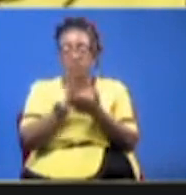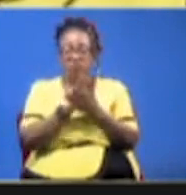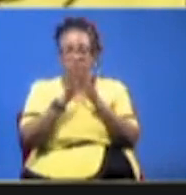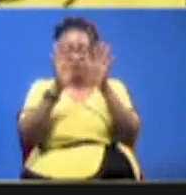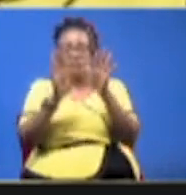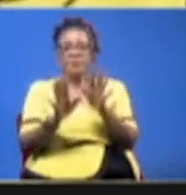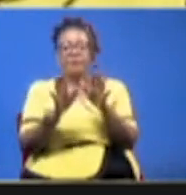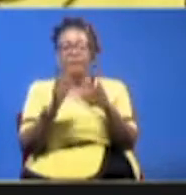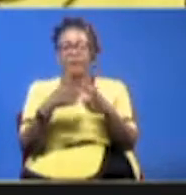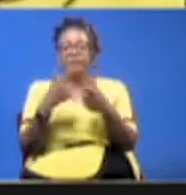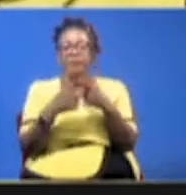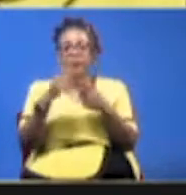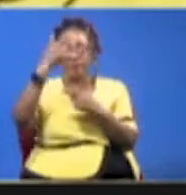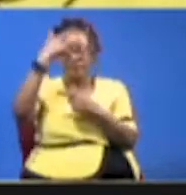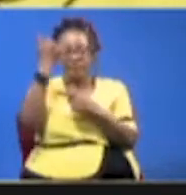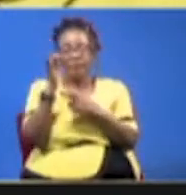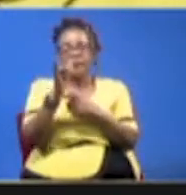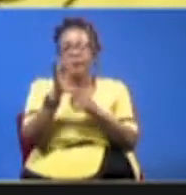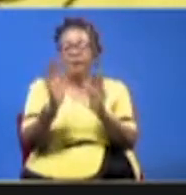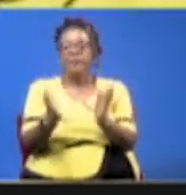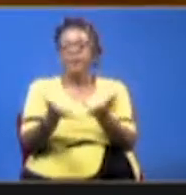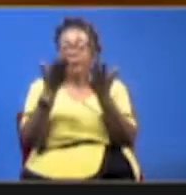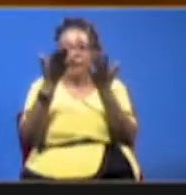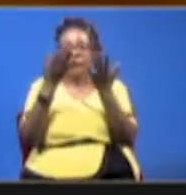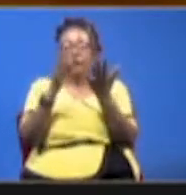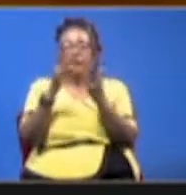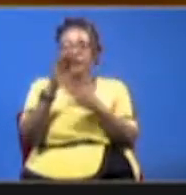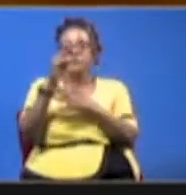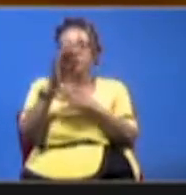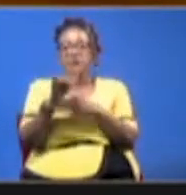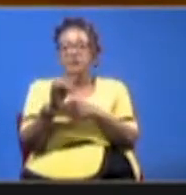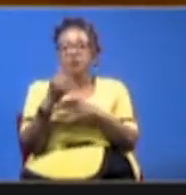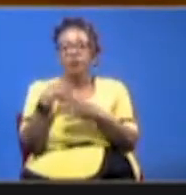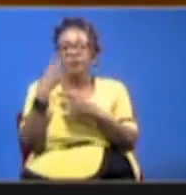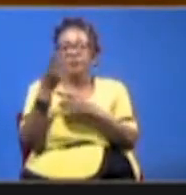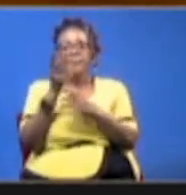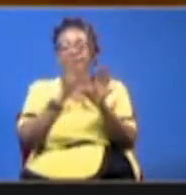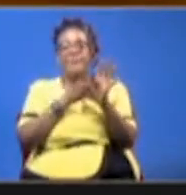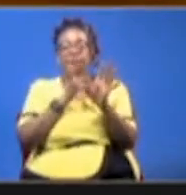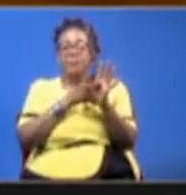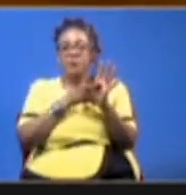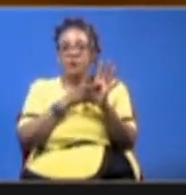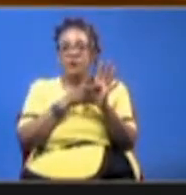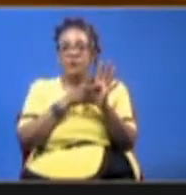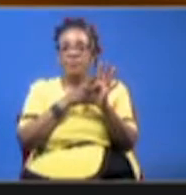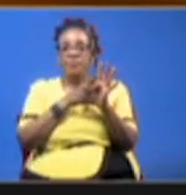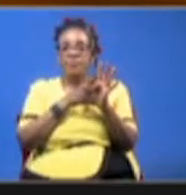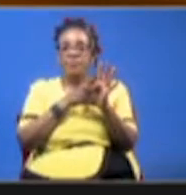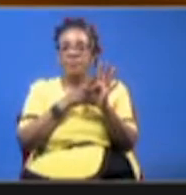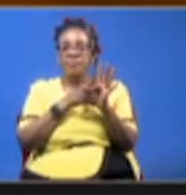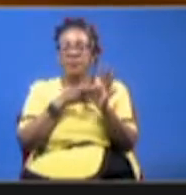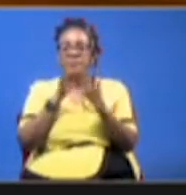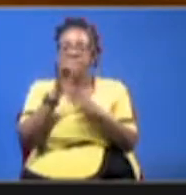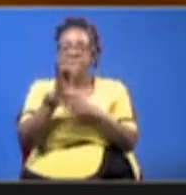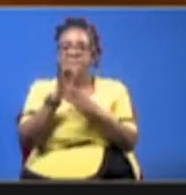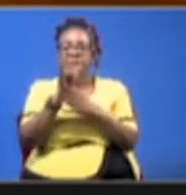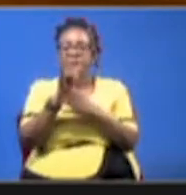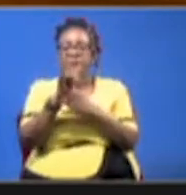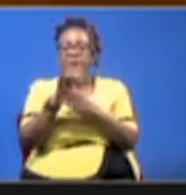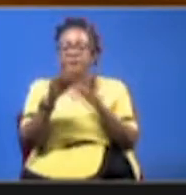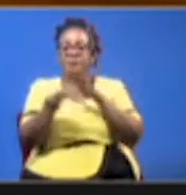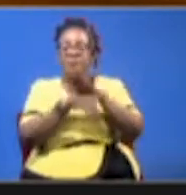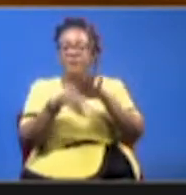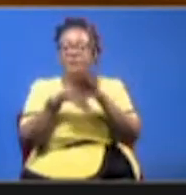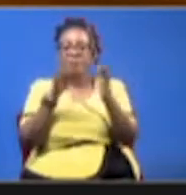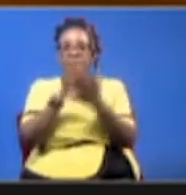Then because it improves on the uptake. We have also seen participation by the not-for-profit sector, so that will also be